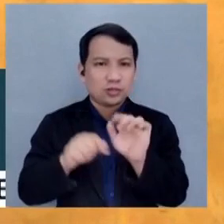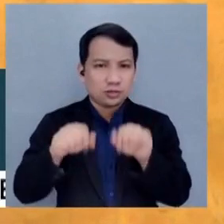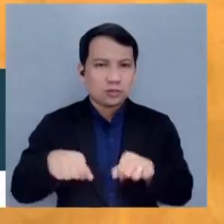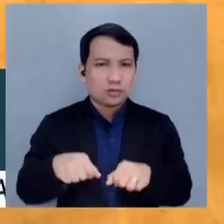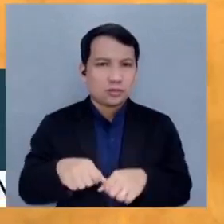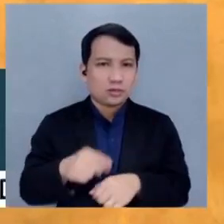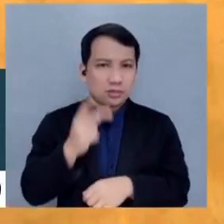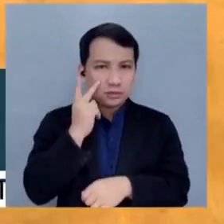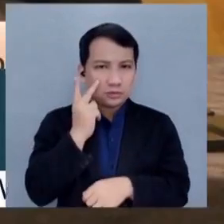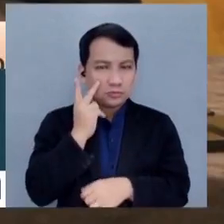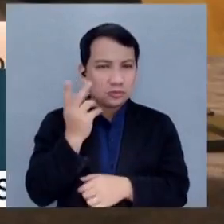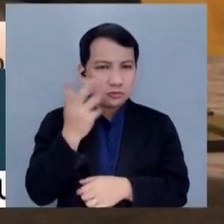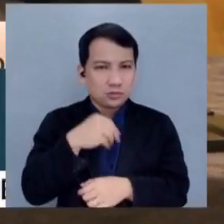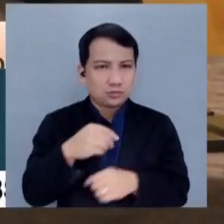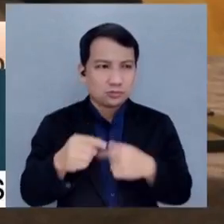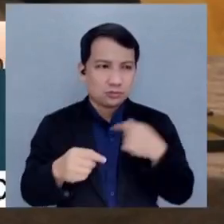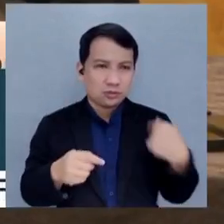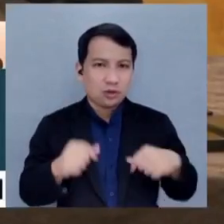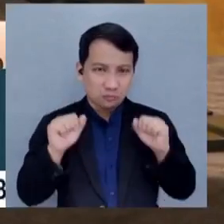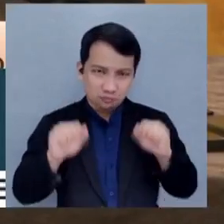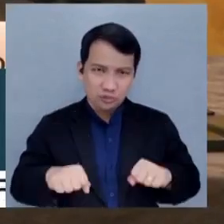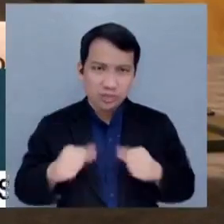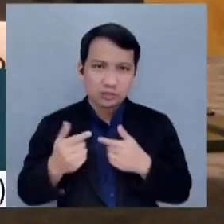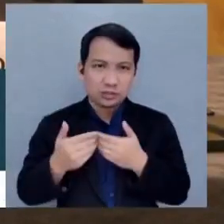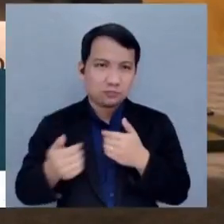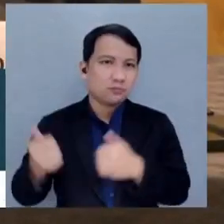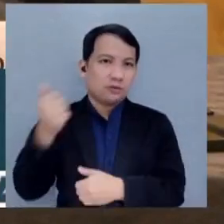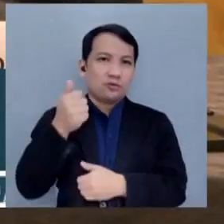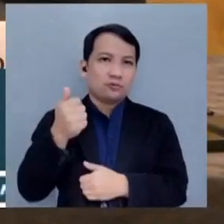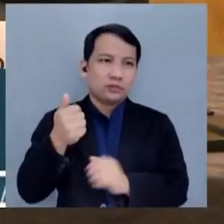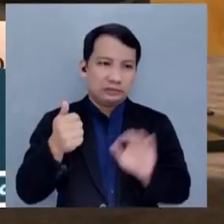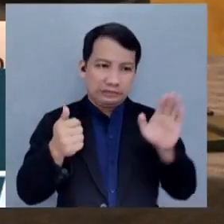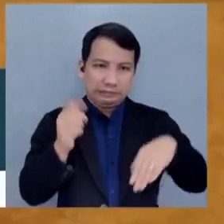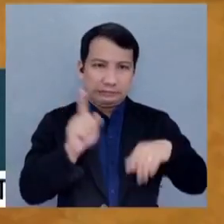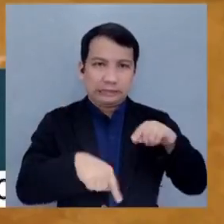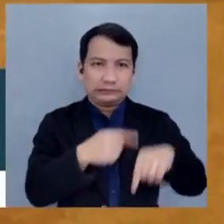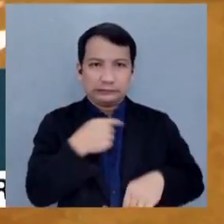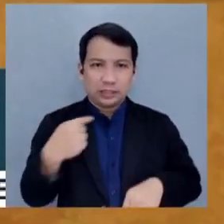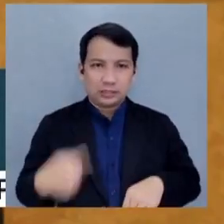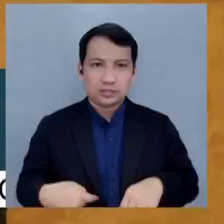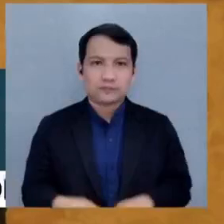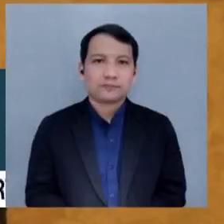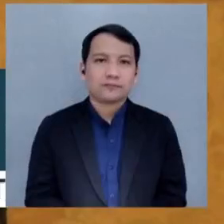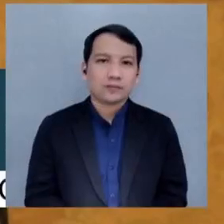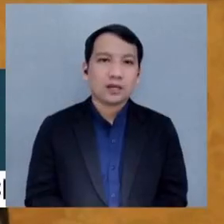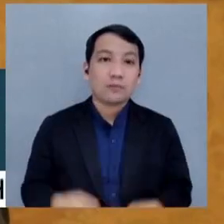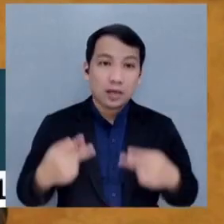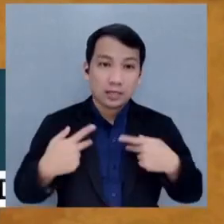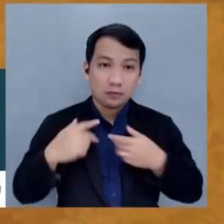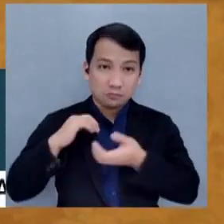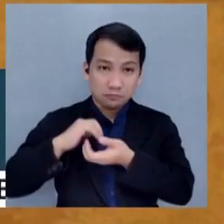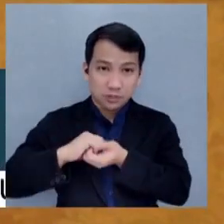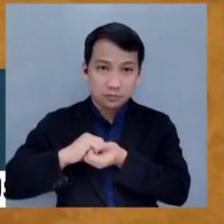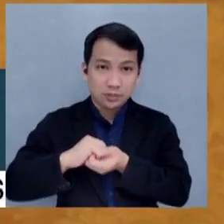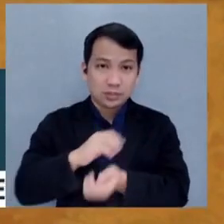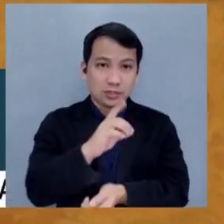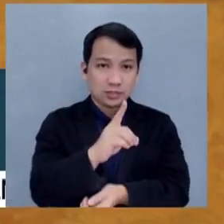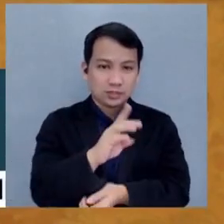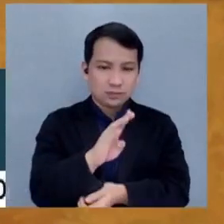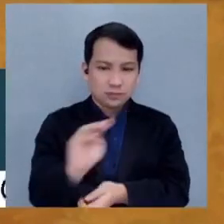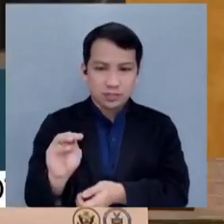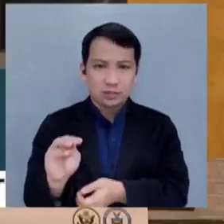cost of the Chinese right now. UltraPass ID, meanwhile, has formed a partnership with the Department of Budget and Management and